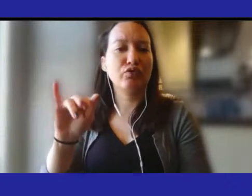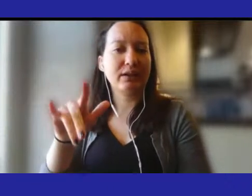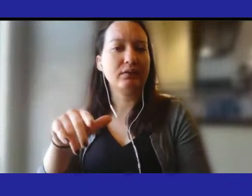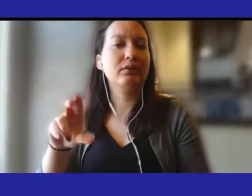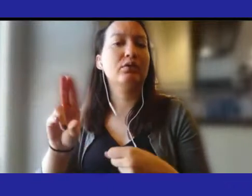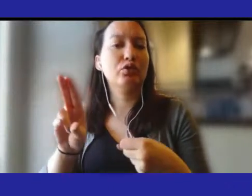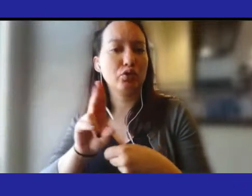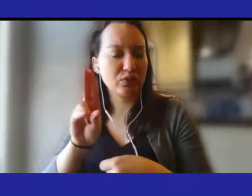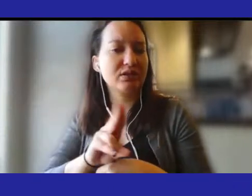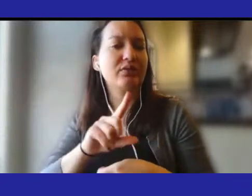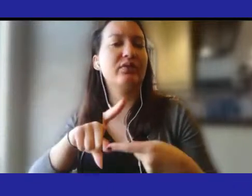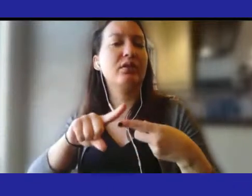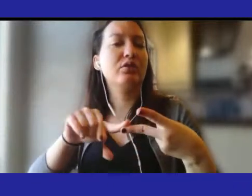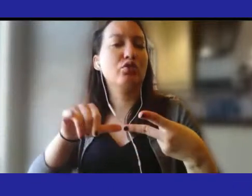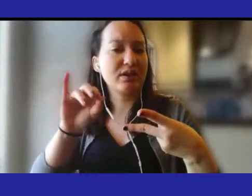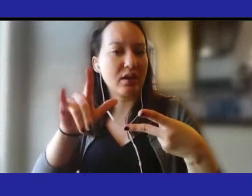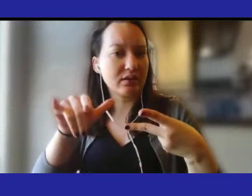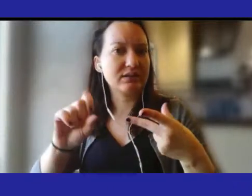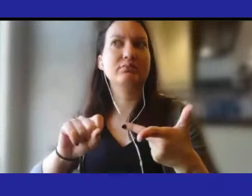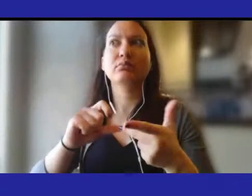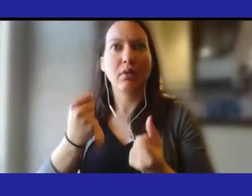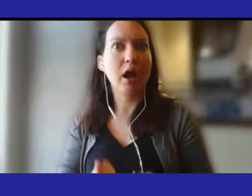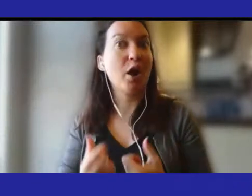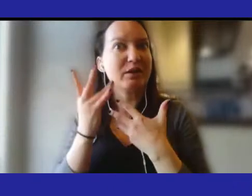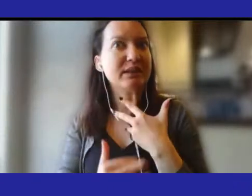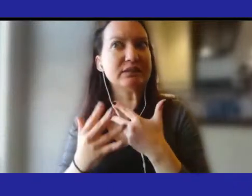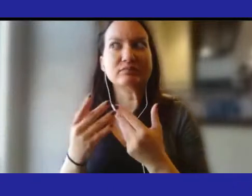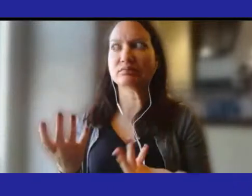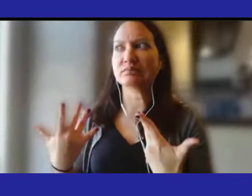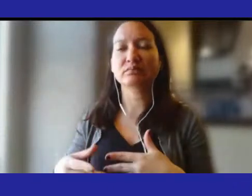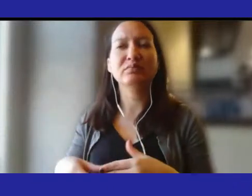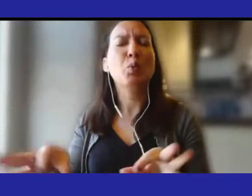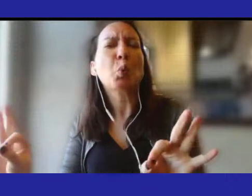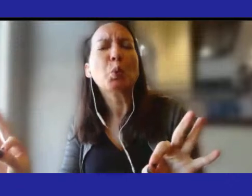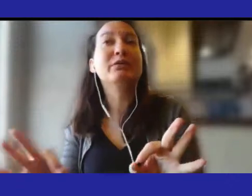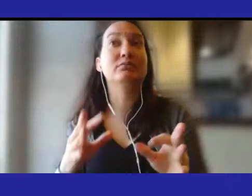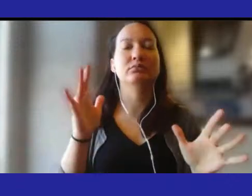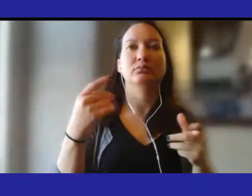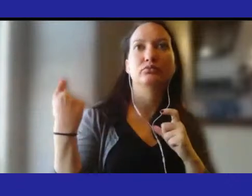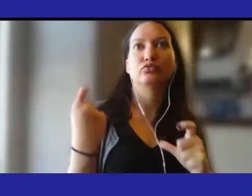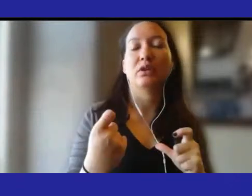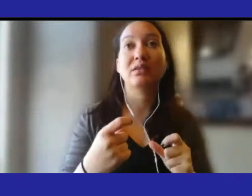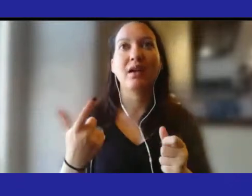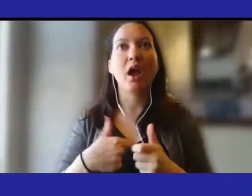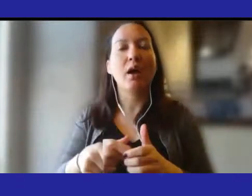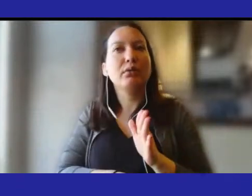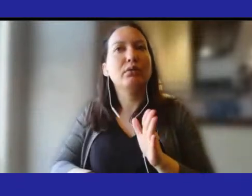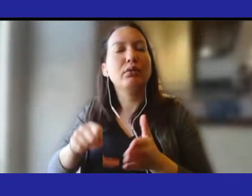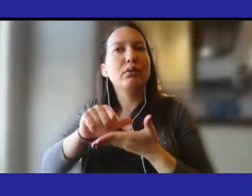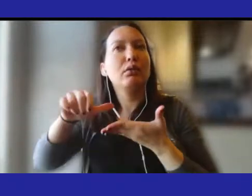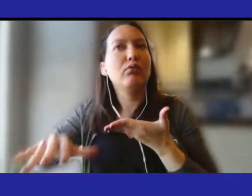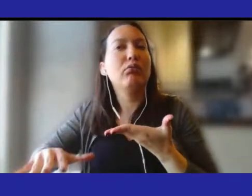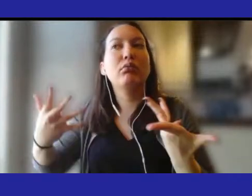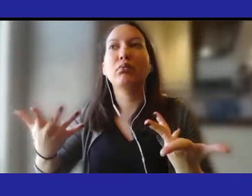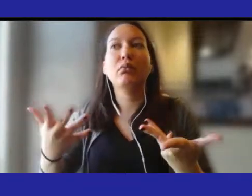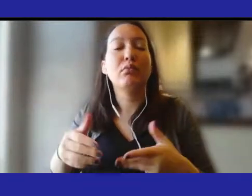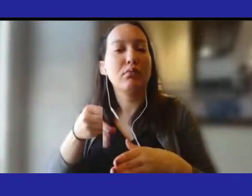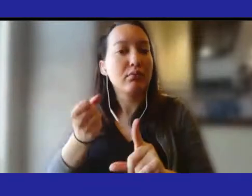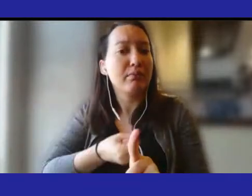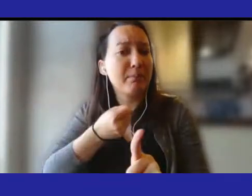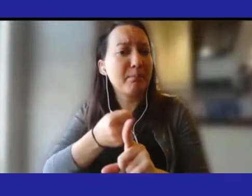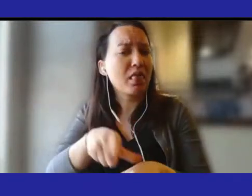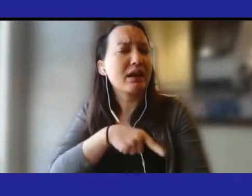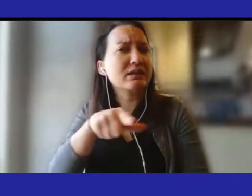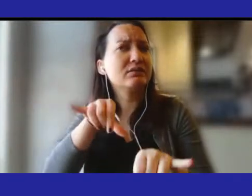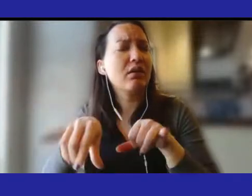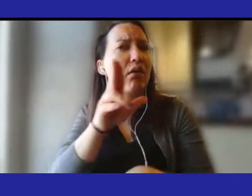uterotonics, stage of bleeding, meaning how badly did they bleed, did they get a hysterectomy? Did it impact the length of stay in the hospital? Were they